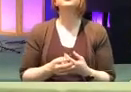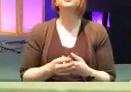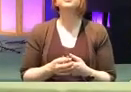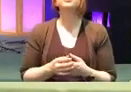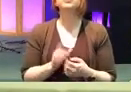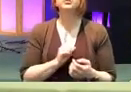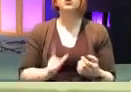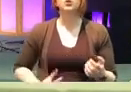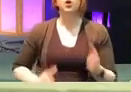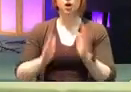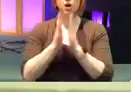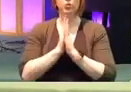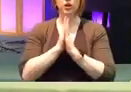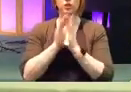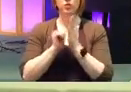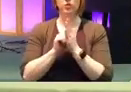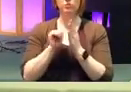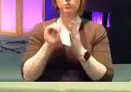Lord, I pray that it be broken